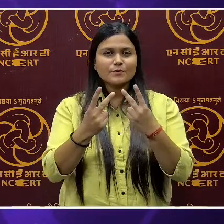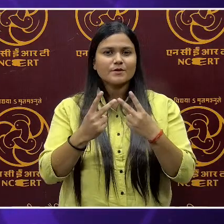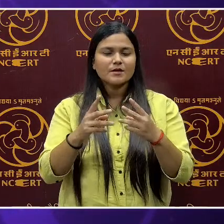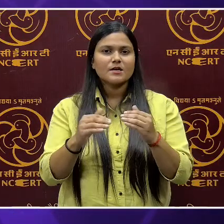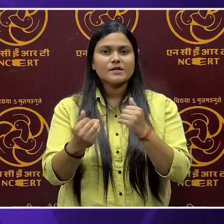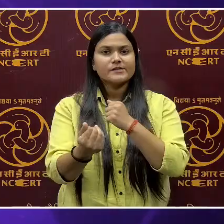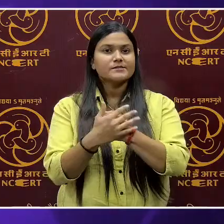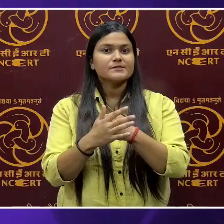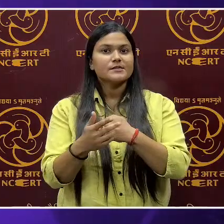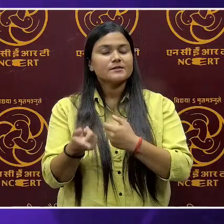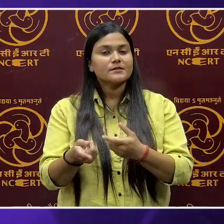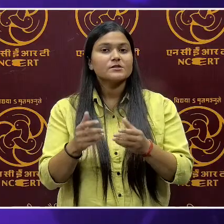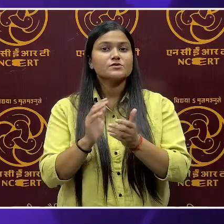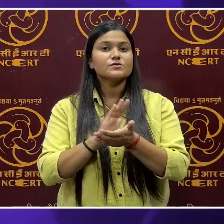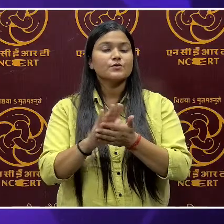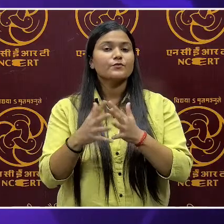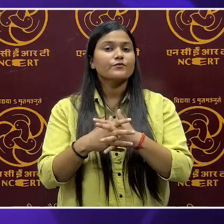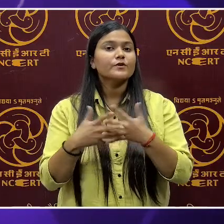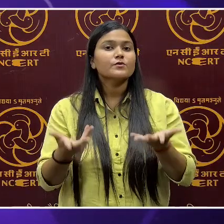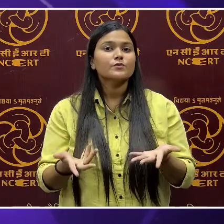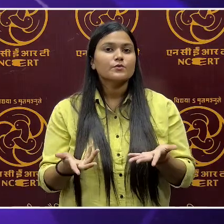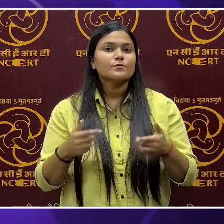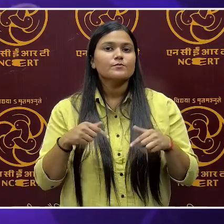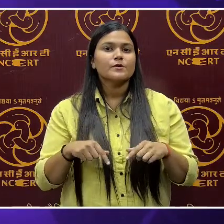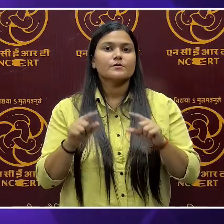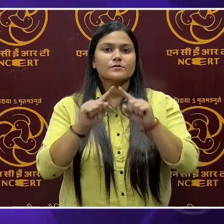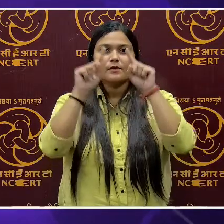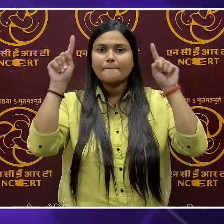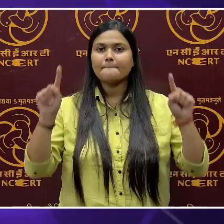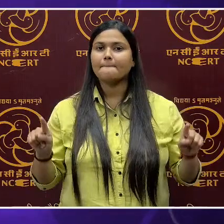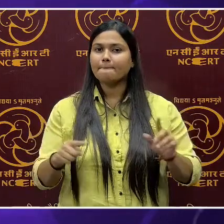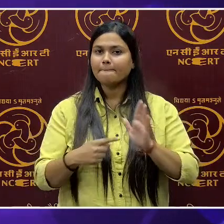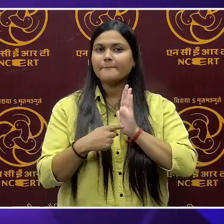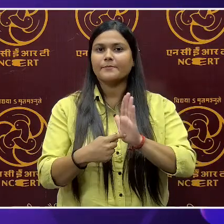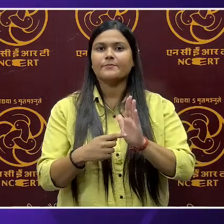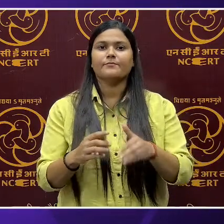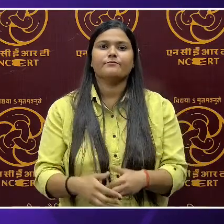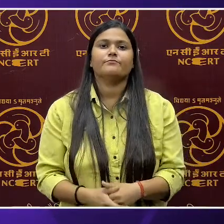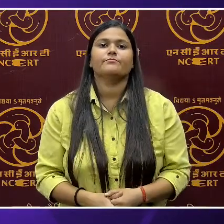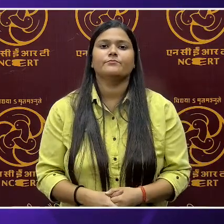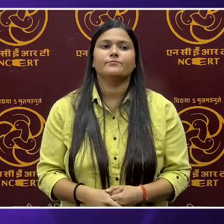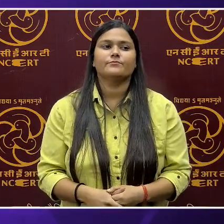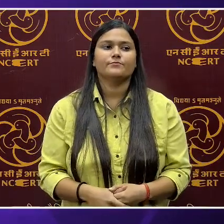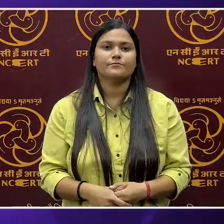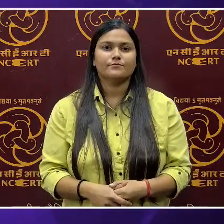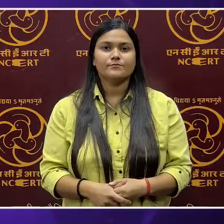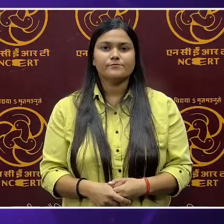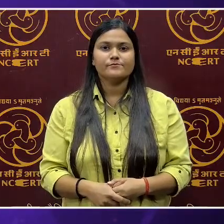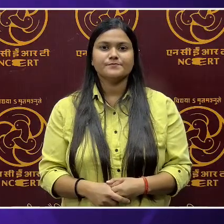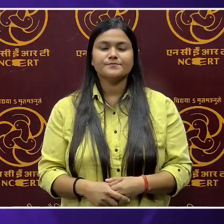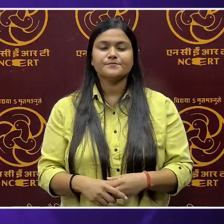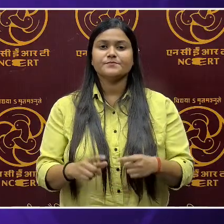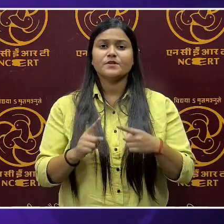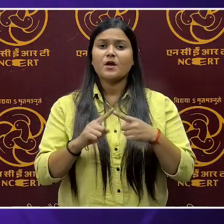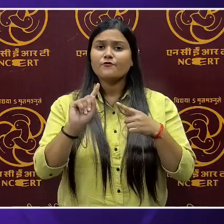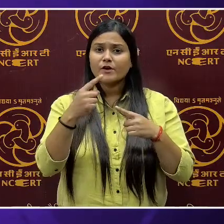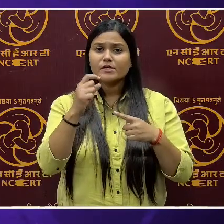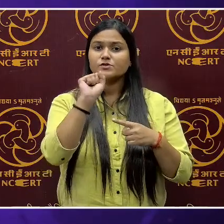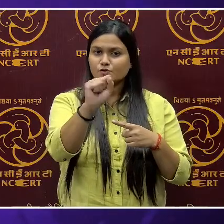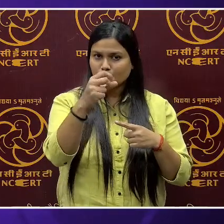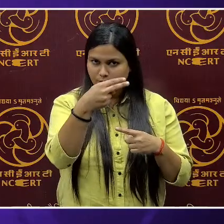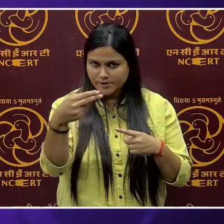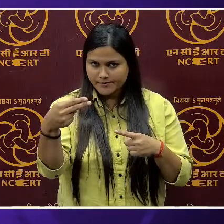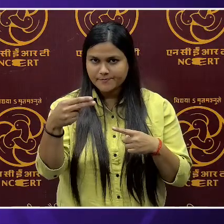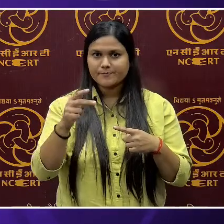send this particular homework in this particular format. Let's have a look at the format. Firstly, you have to write your